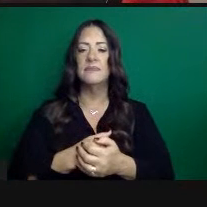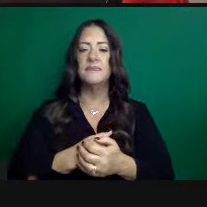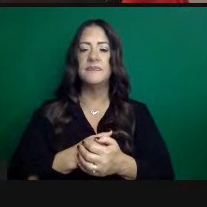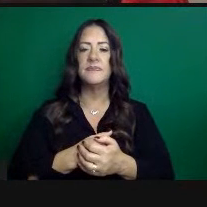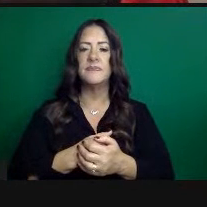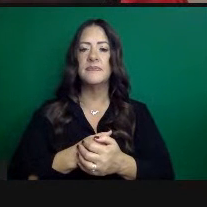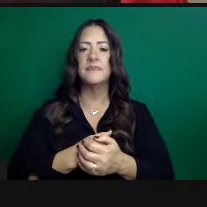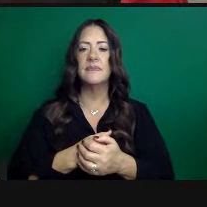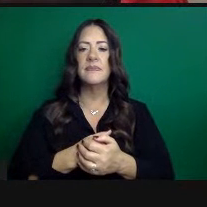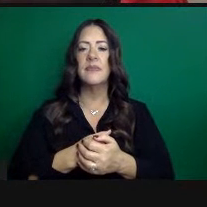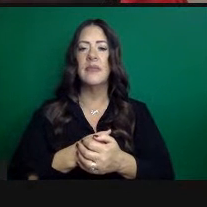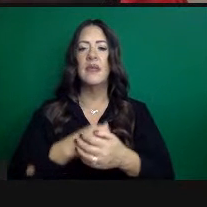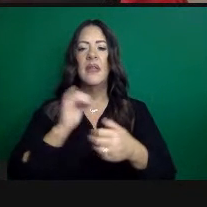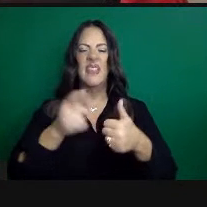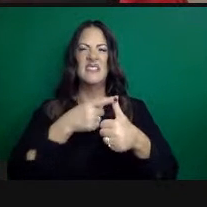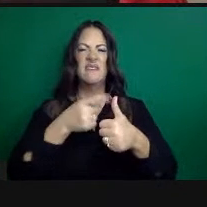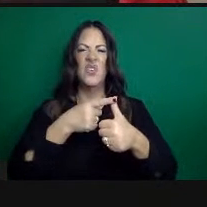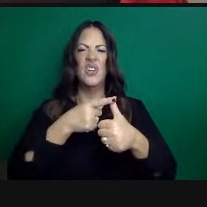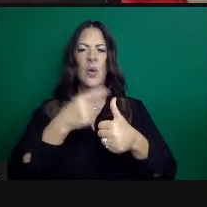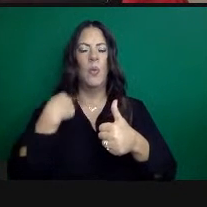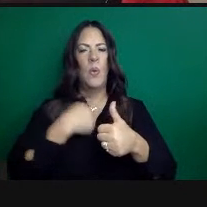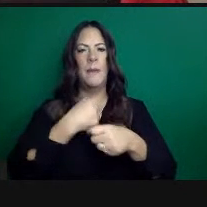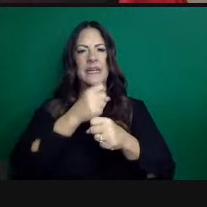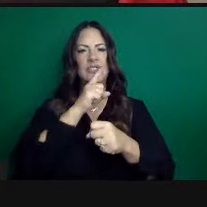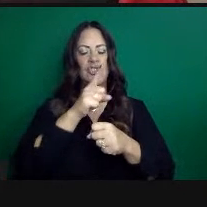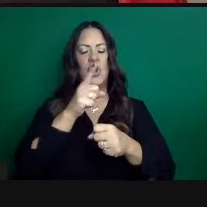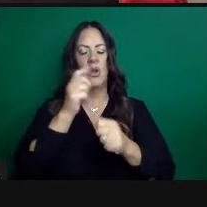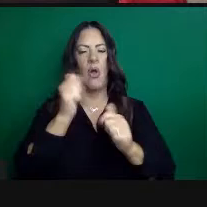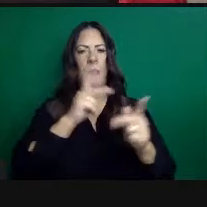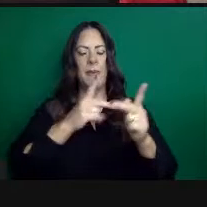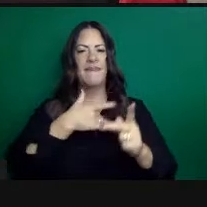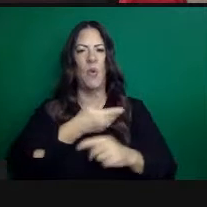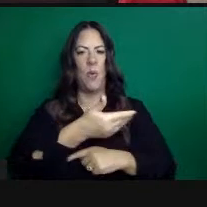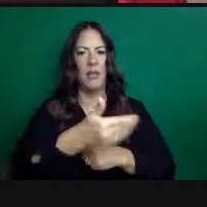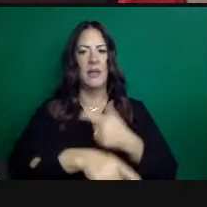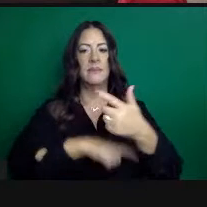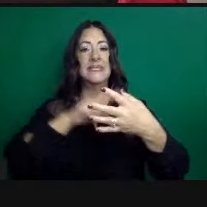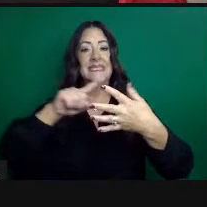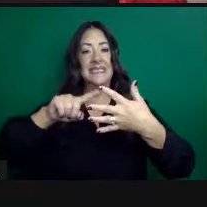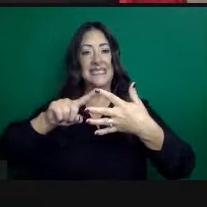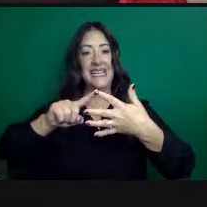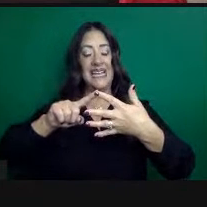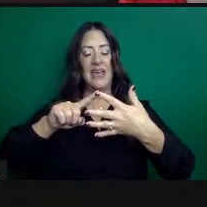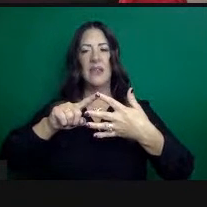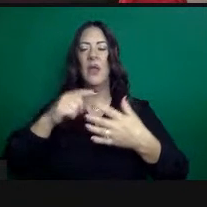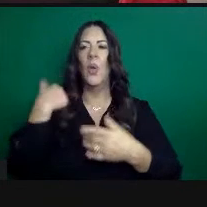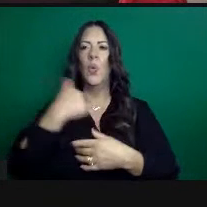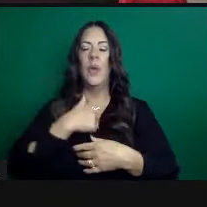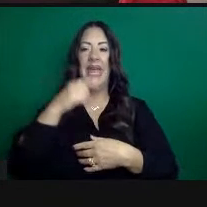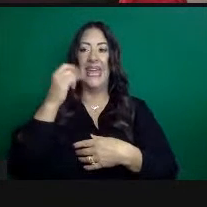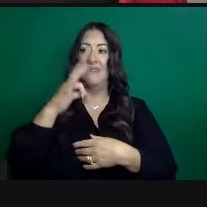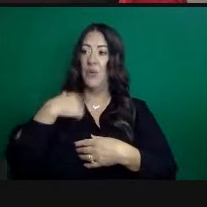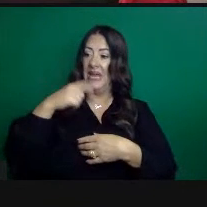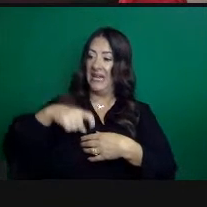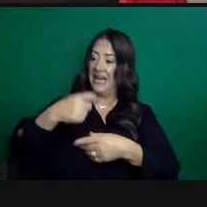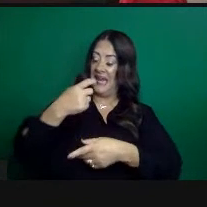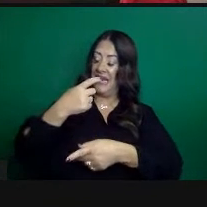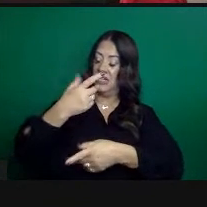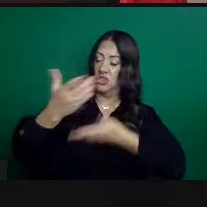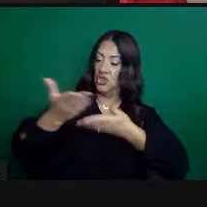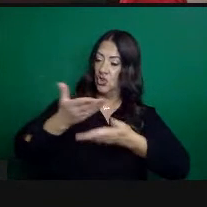really want to optimize our quality of life. And so that's, again, staying well, but when we need services and care, that